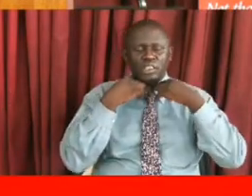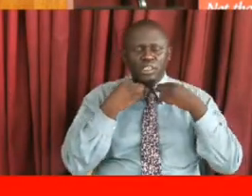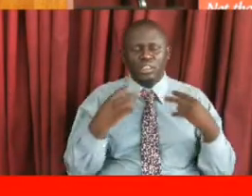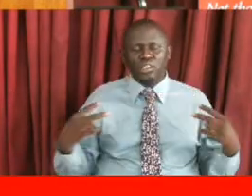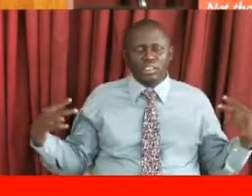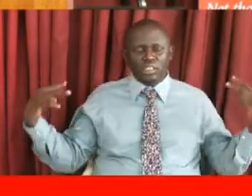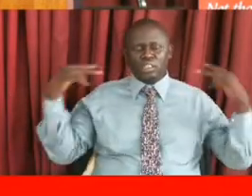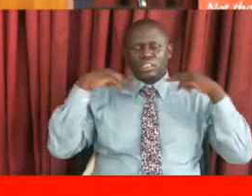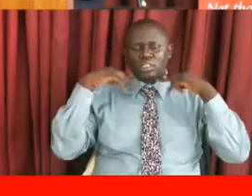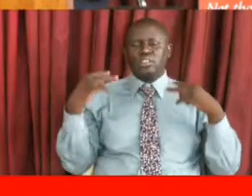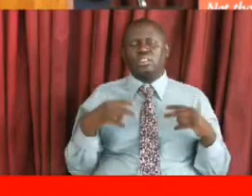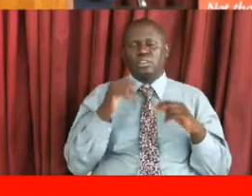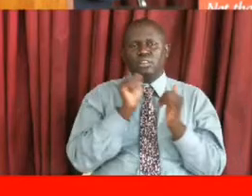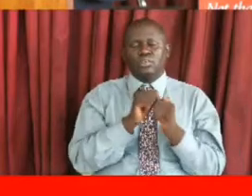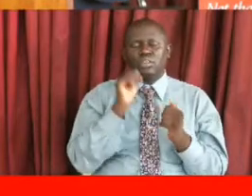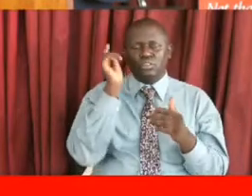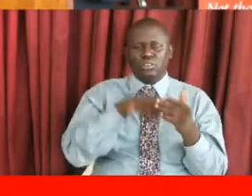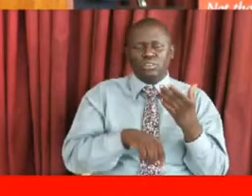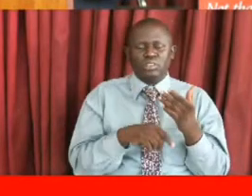and